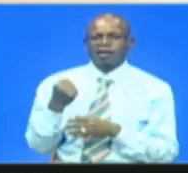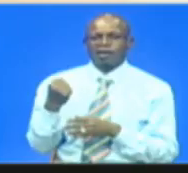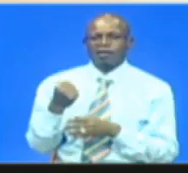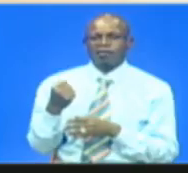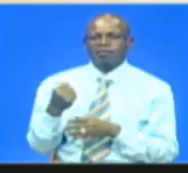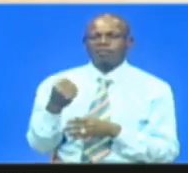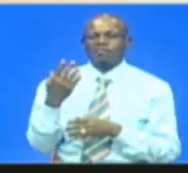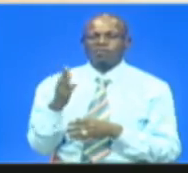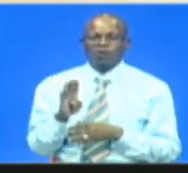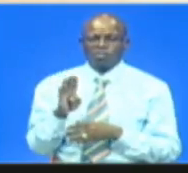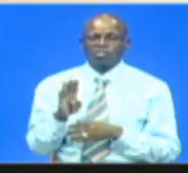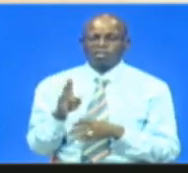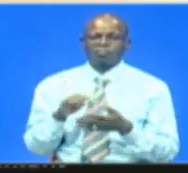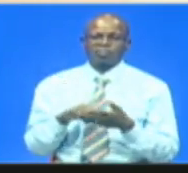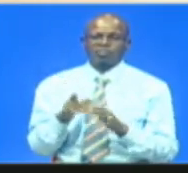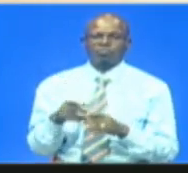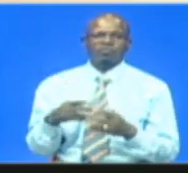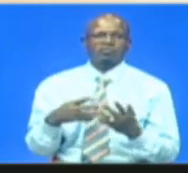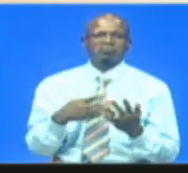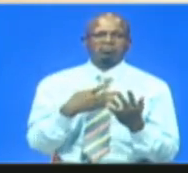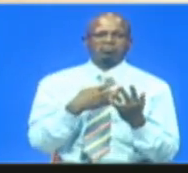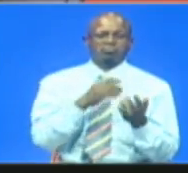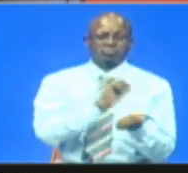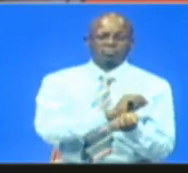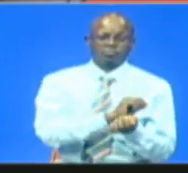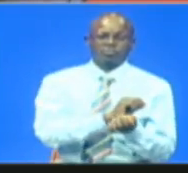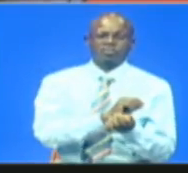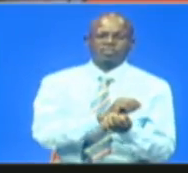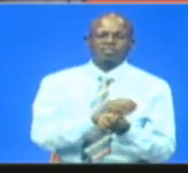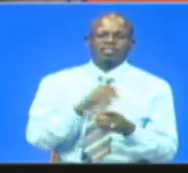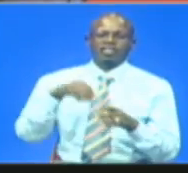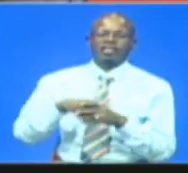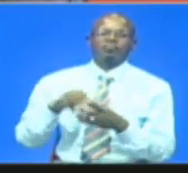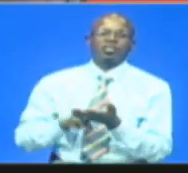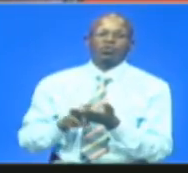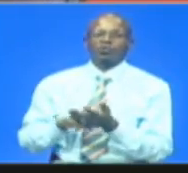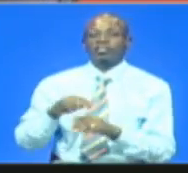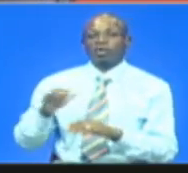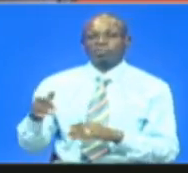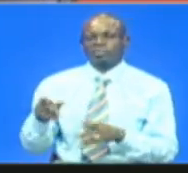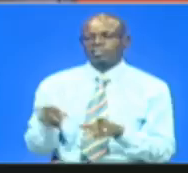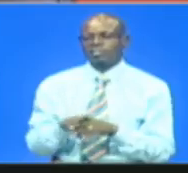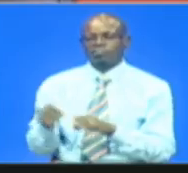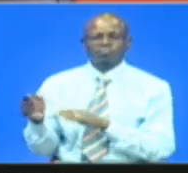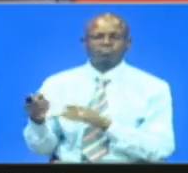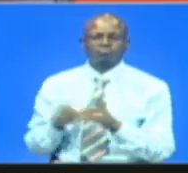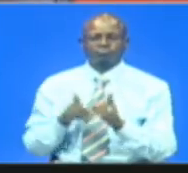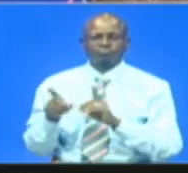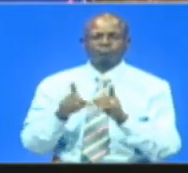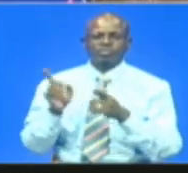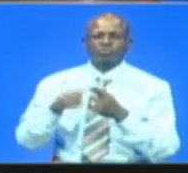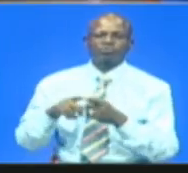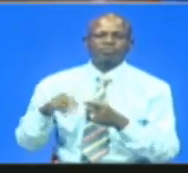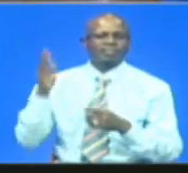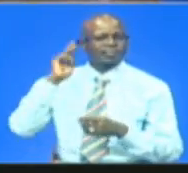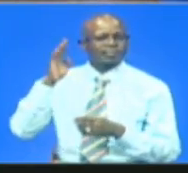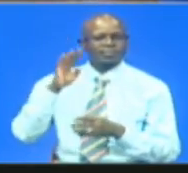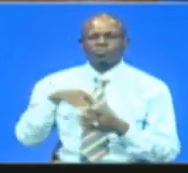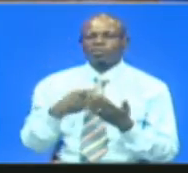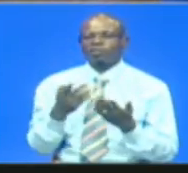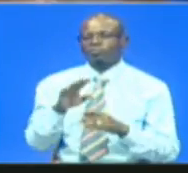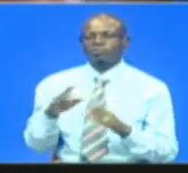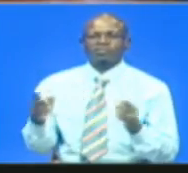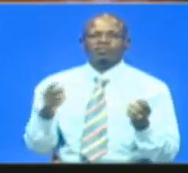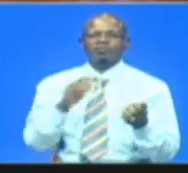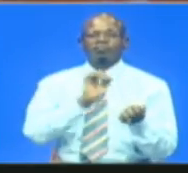Tuesday at 5:30 p.m. by EACC detectives from his house in Migori town and driven to Kisii, where he was locked up. Now,